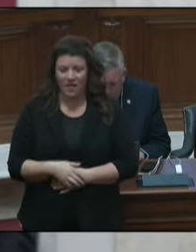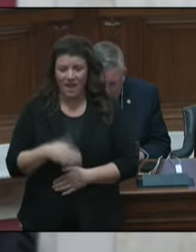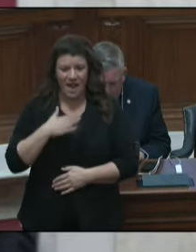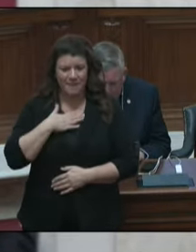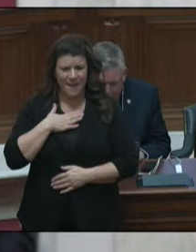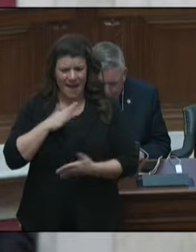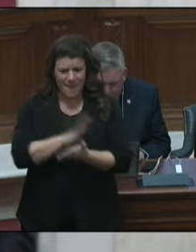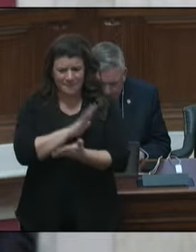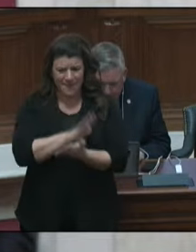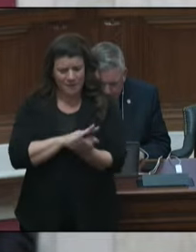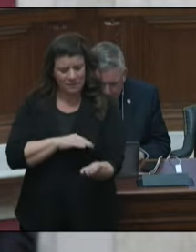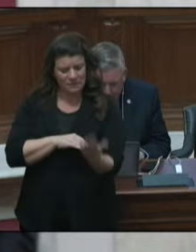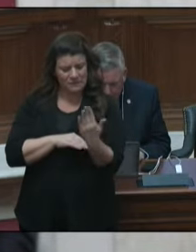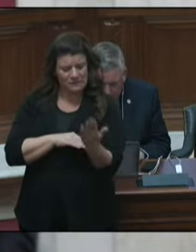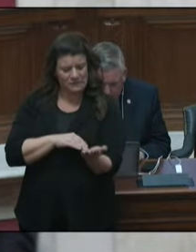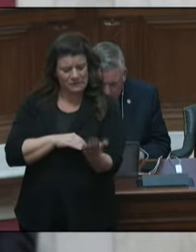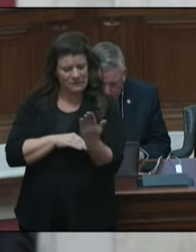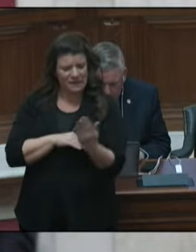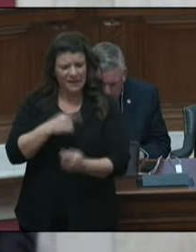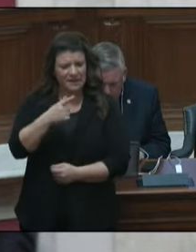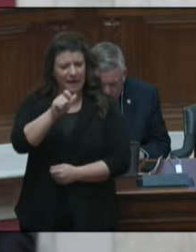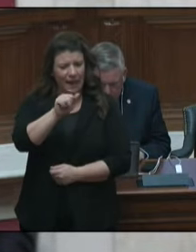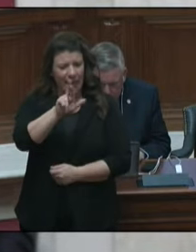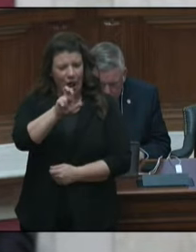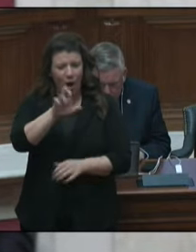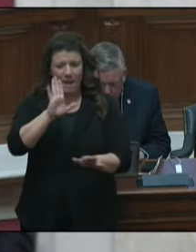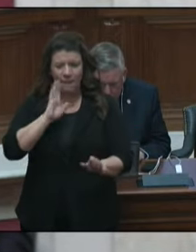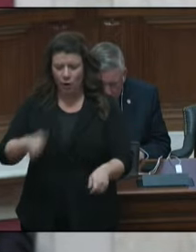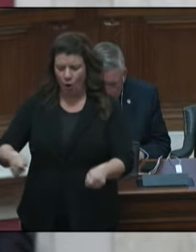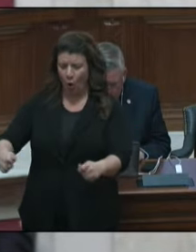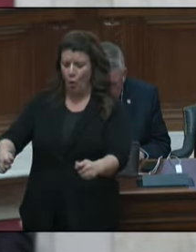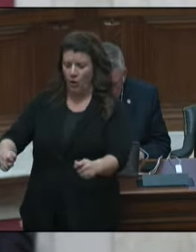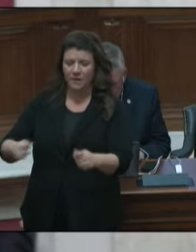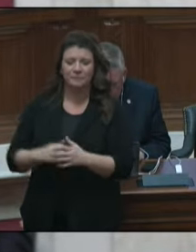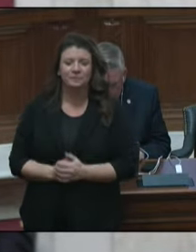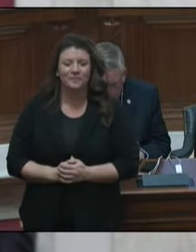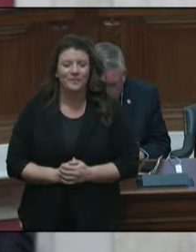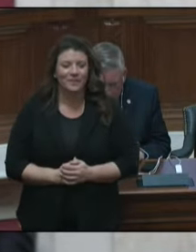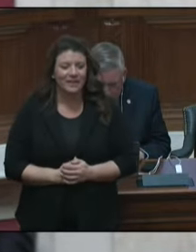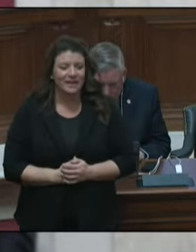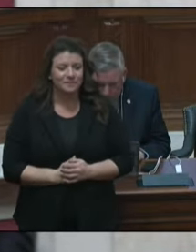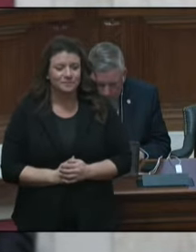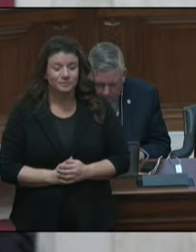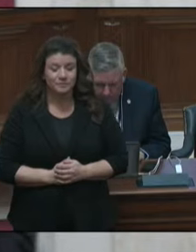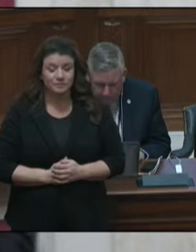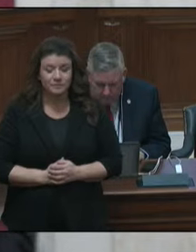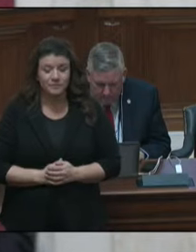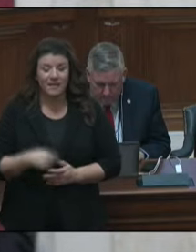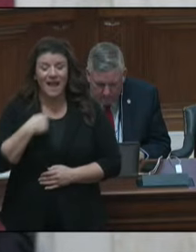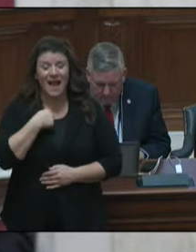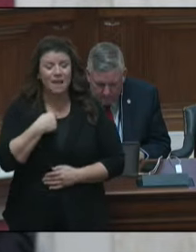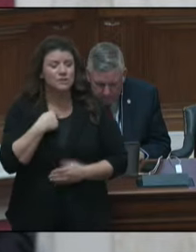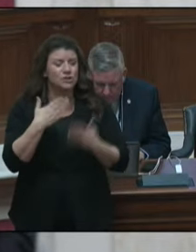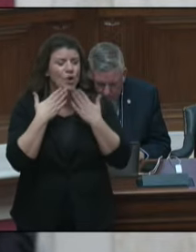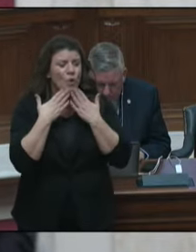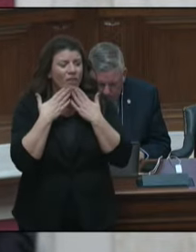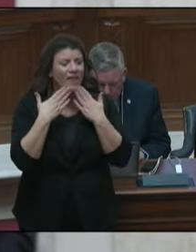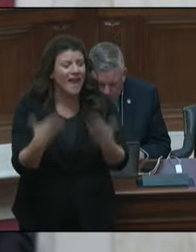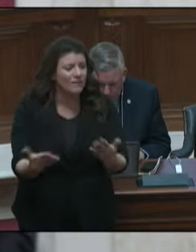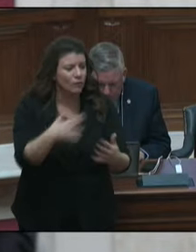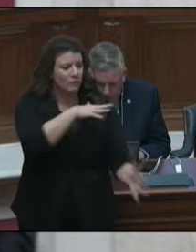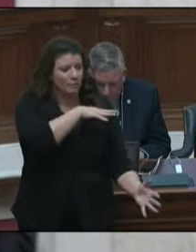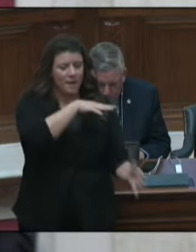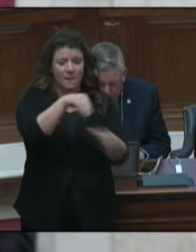given me a little bit of a fit, but I'll hold it here. It says, "I'm so thankful to be a part of something like